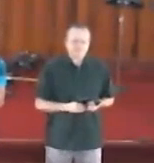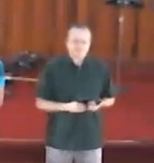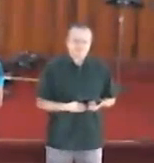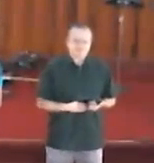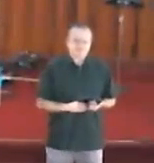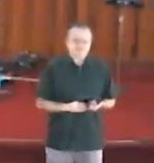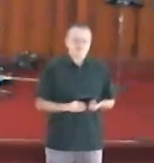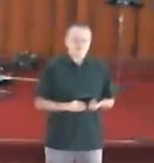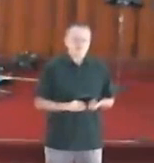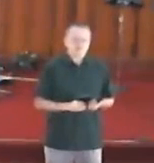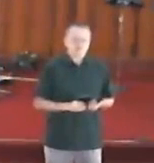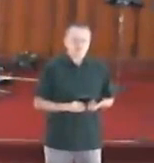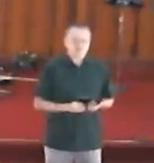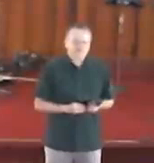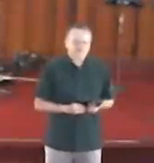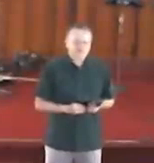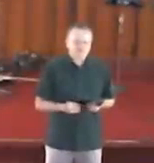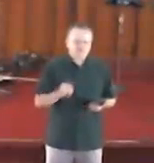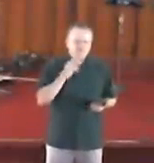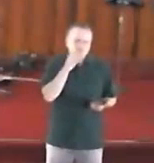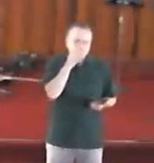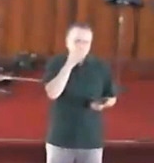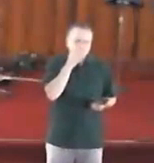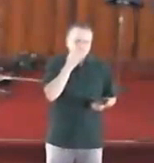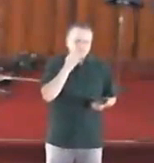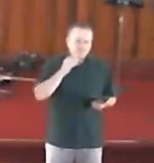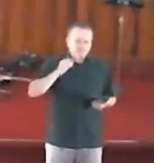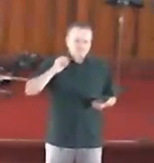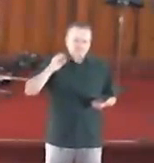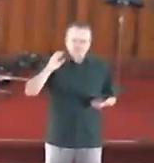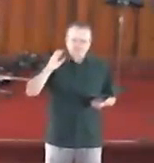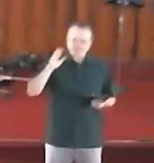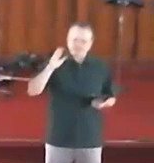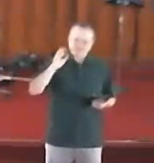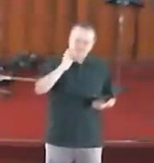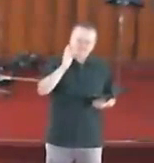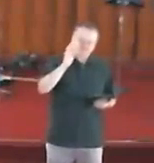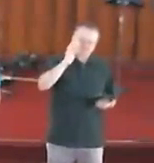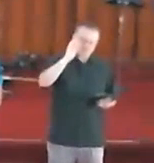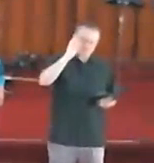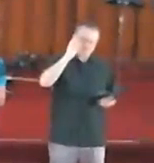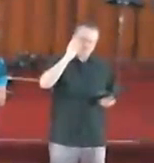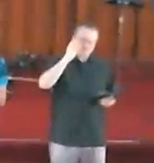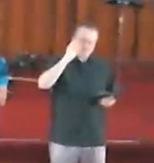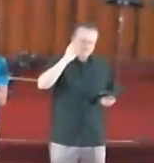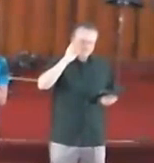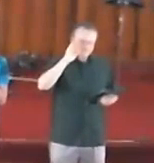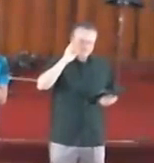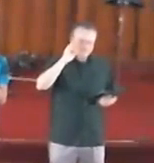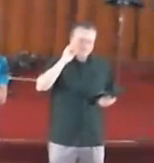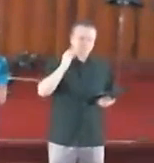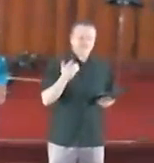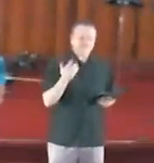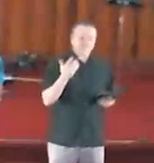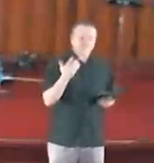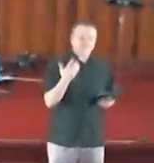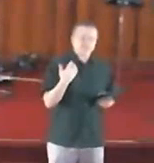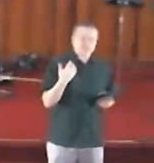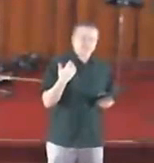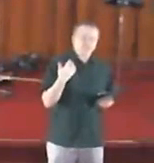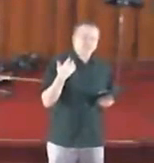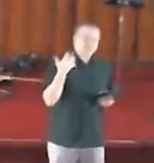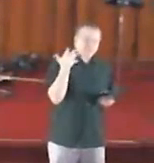we thank you because you plant your word in our hearts. Y Espíritu Santo, gracias porque tú, además de